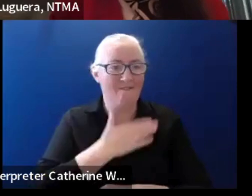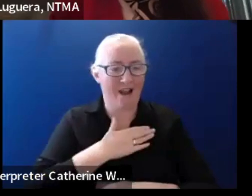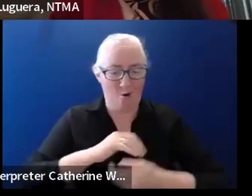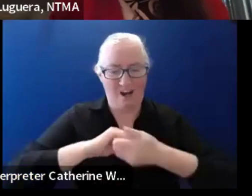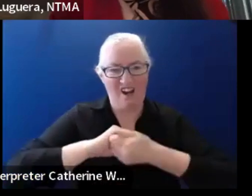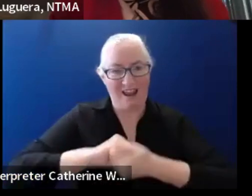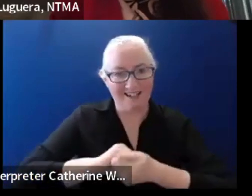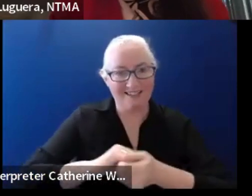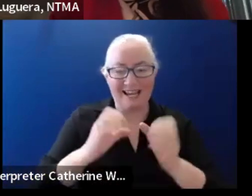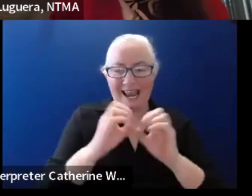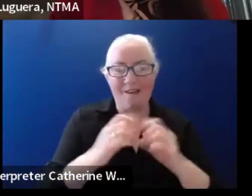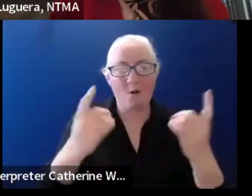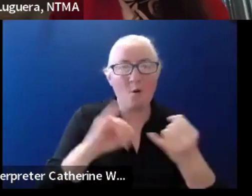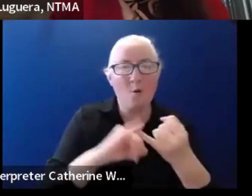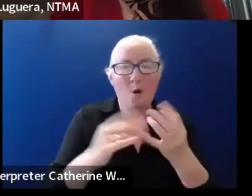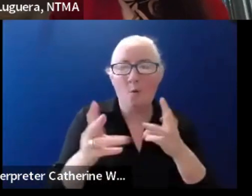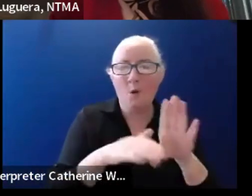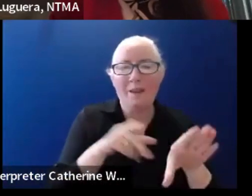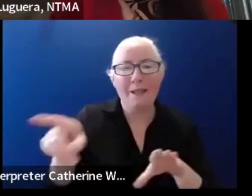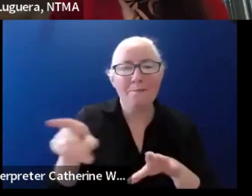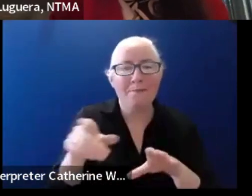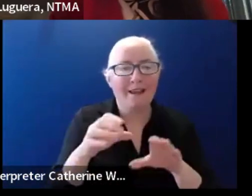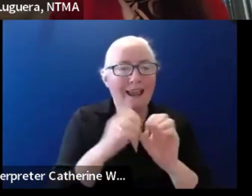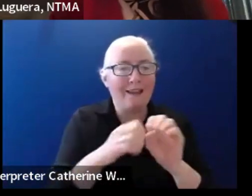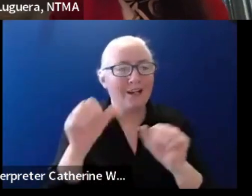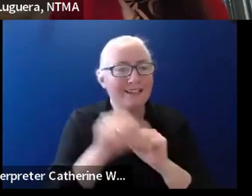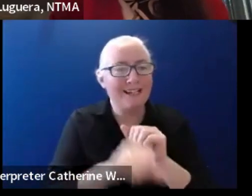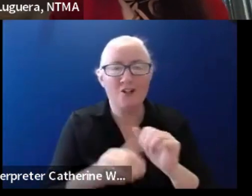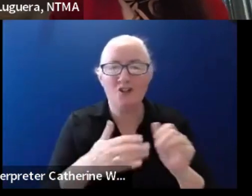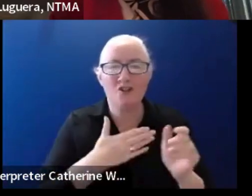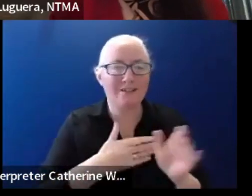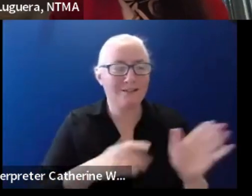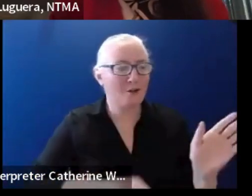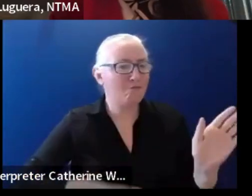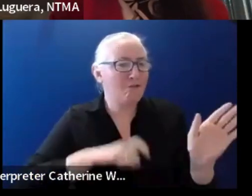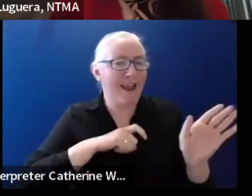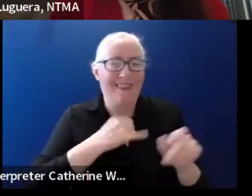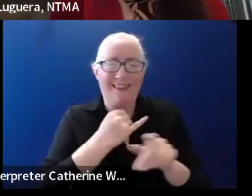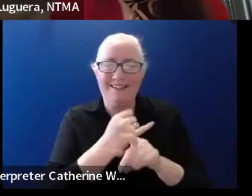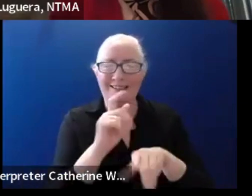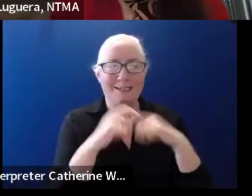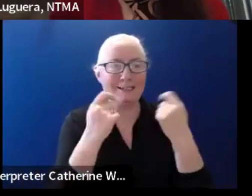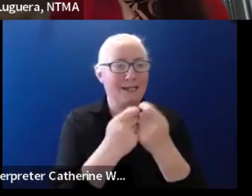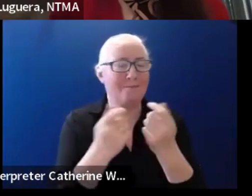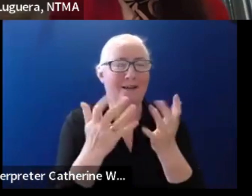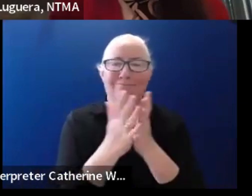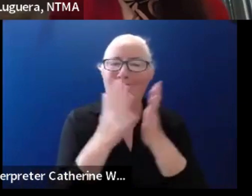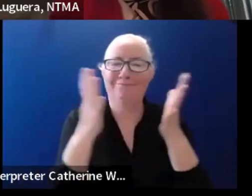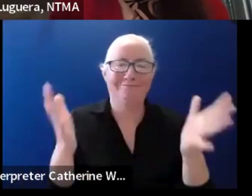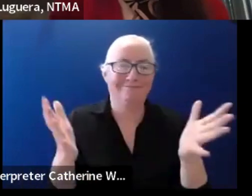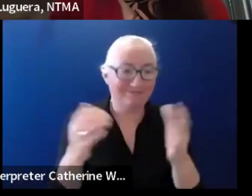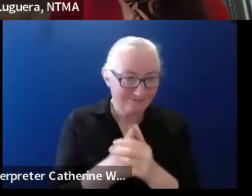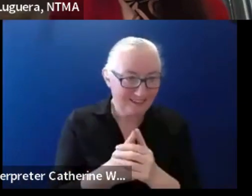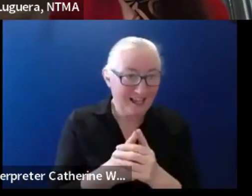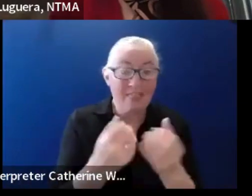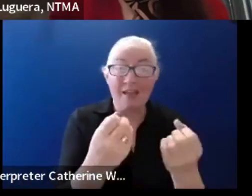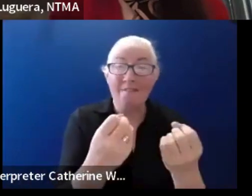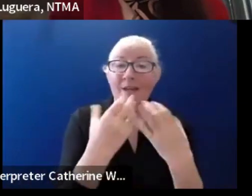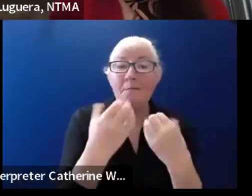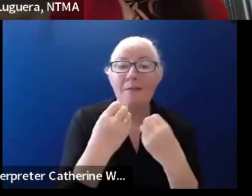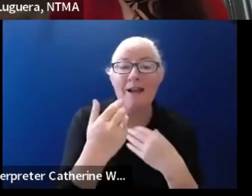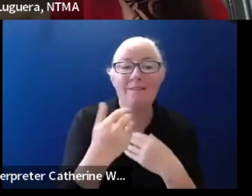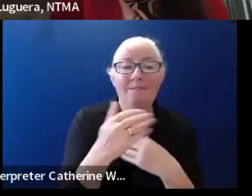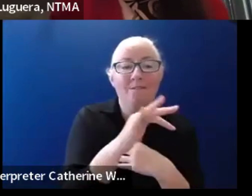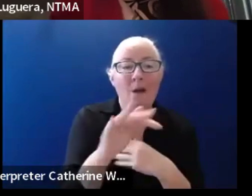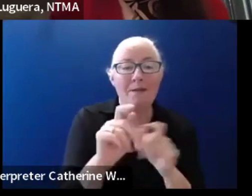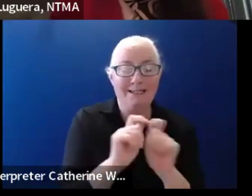everyone who works with him every day is like, just the morale amongst the team is enormous, you know. And even the feedback we've got from some